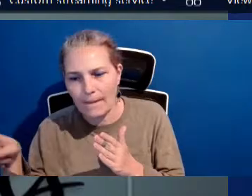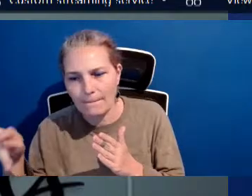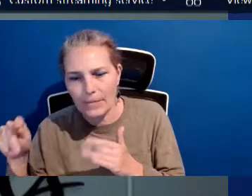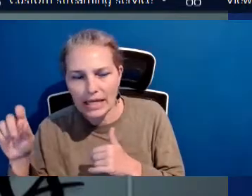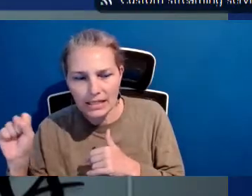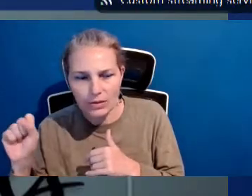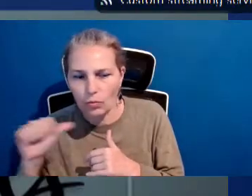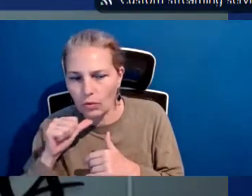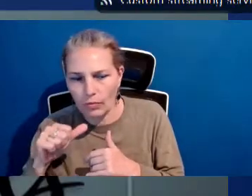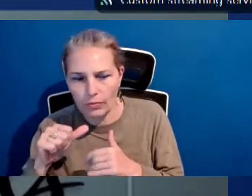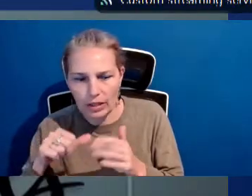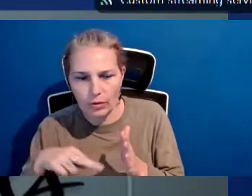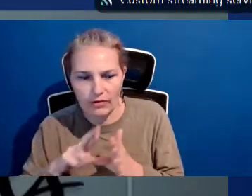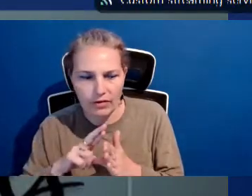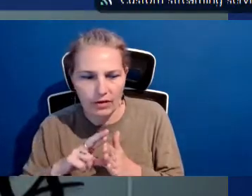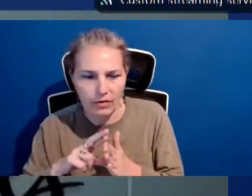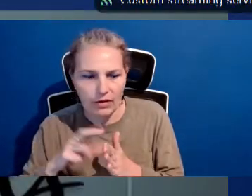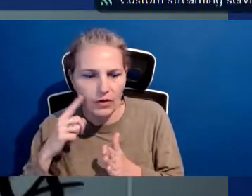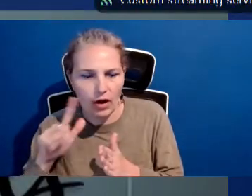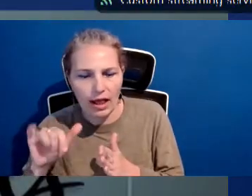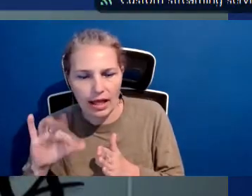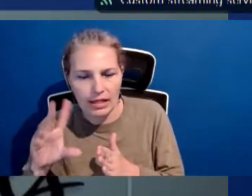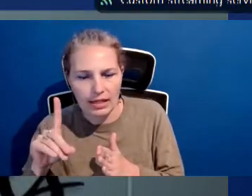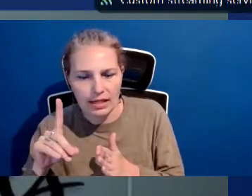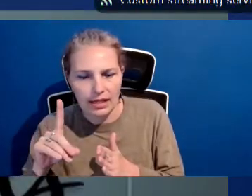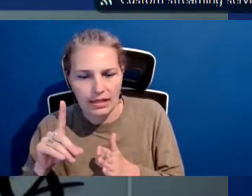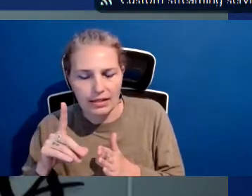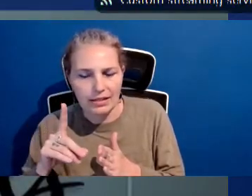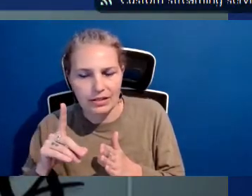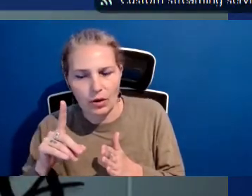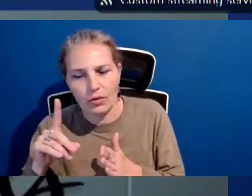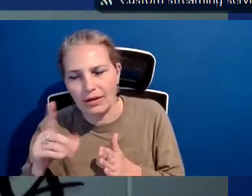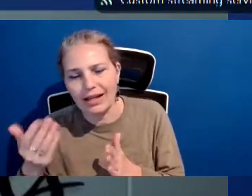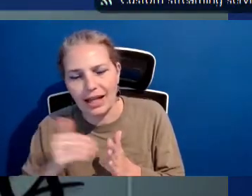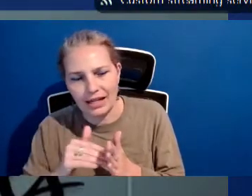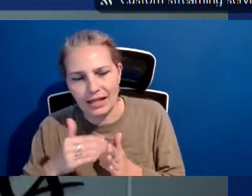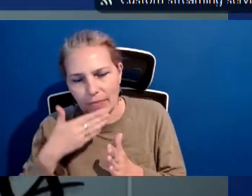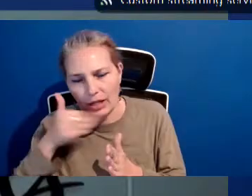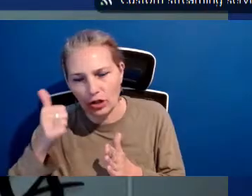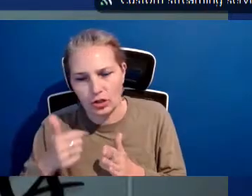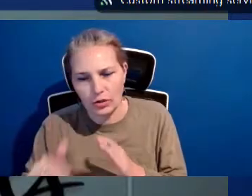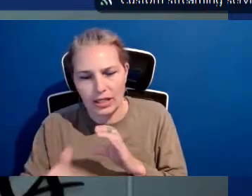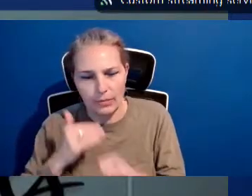of responses there as well. So again, if somebody could email me at